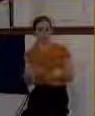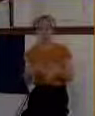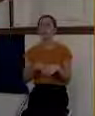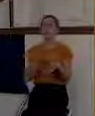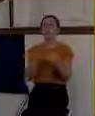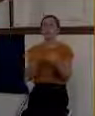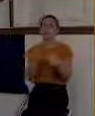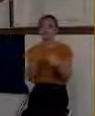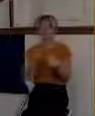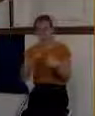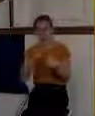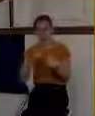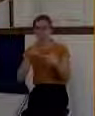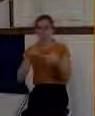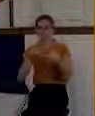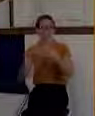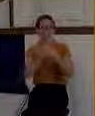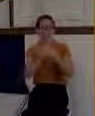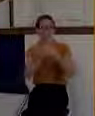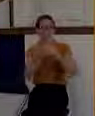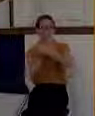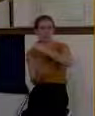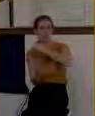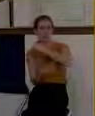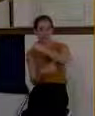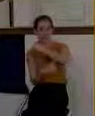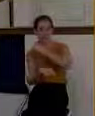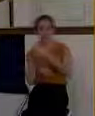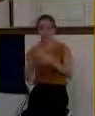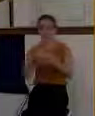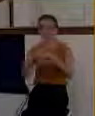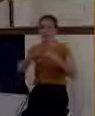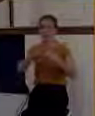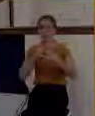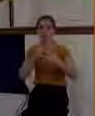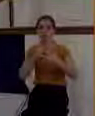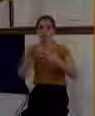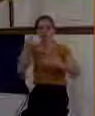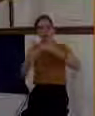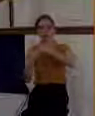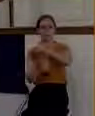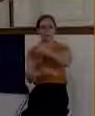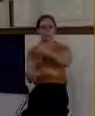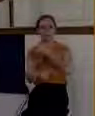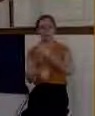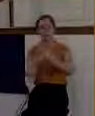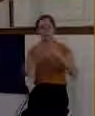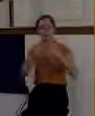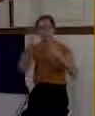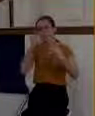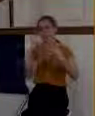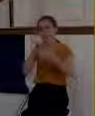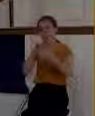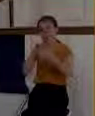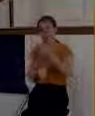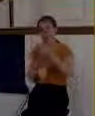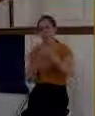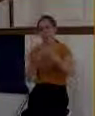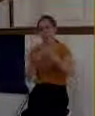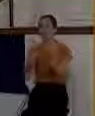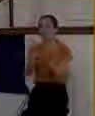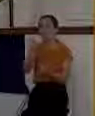a severe judgment. We saw a sad burial. But here's the fifth part. Here is a spiritual application, because this whole story